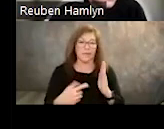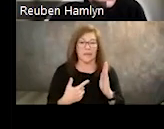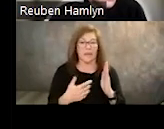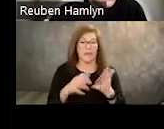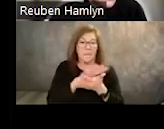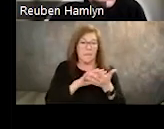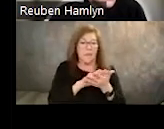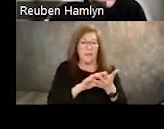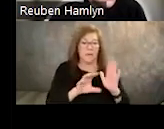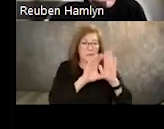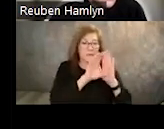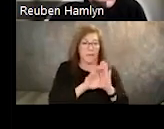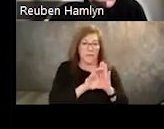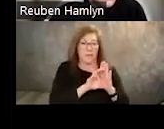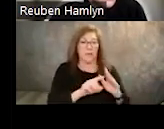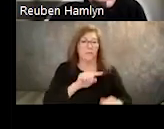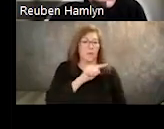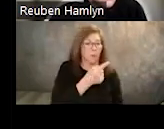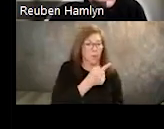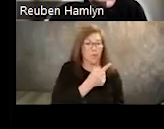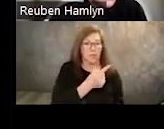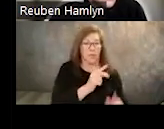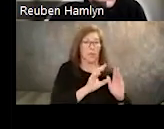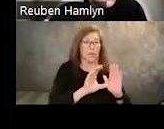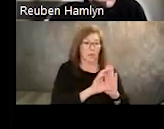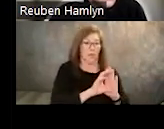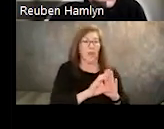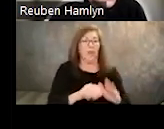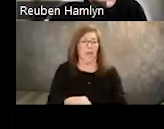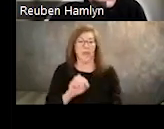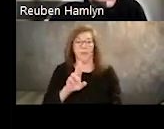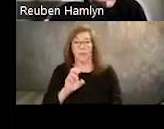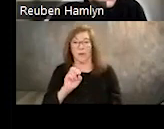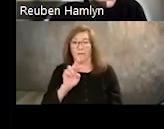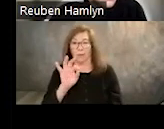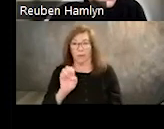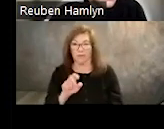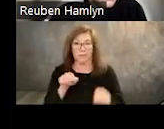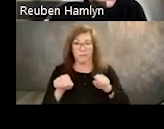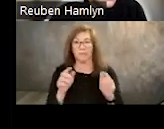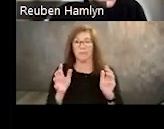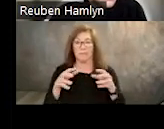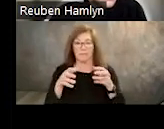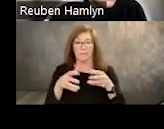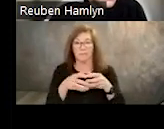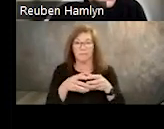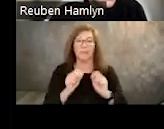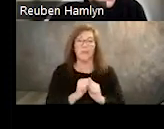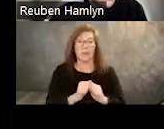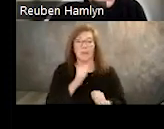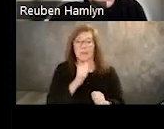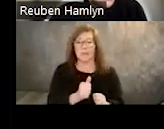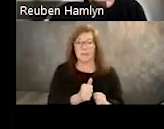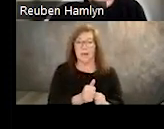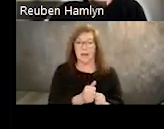those images of the original and the reference. The limitations here is that there is not much